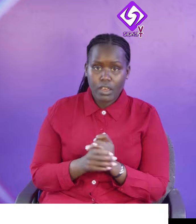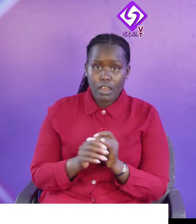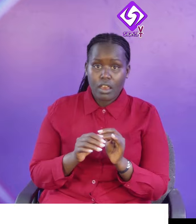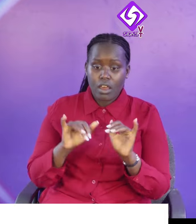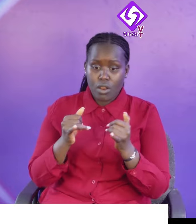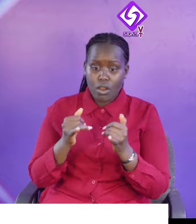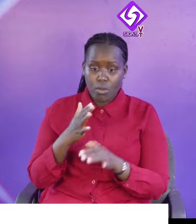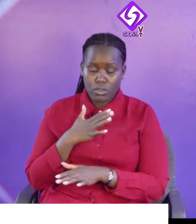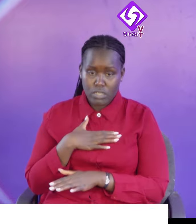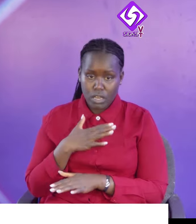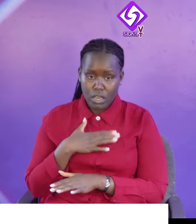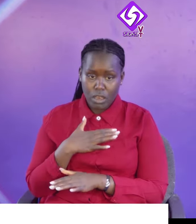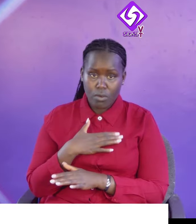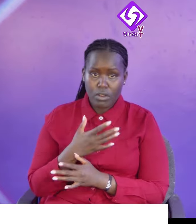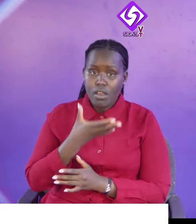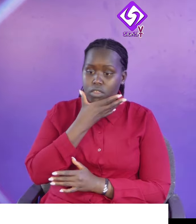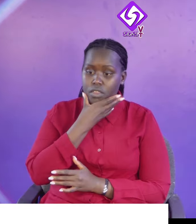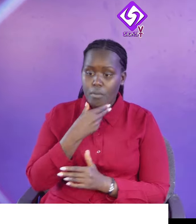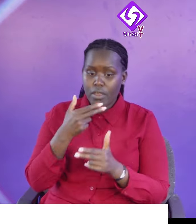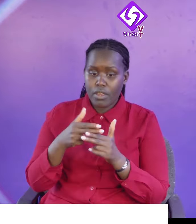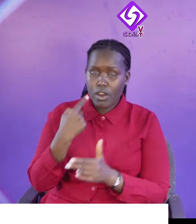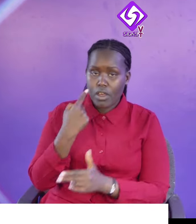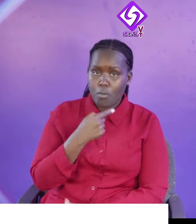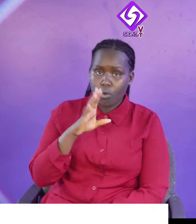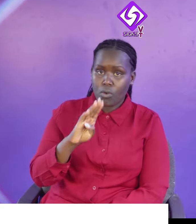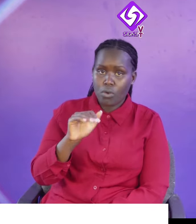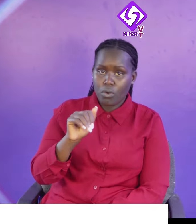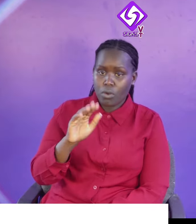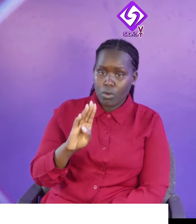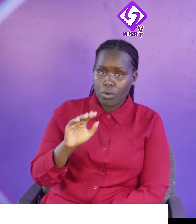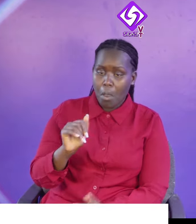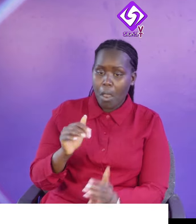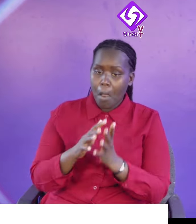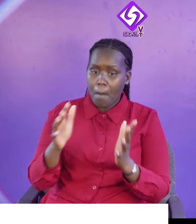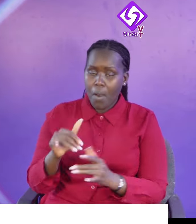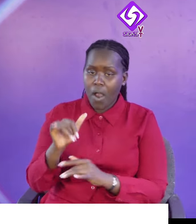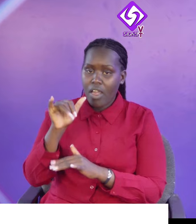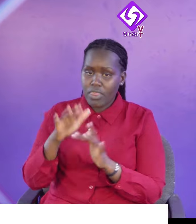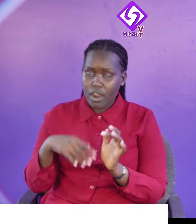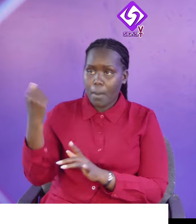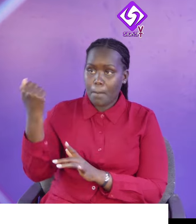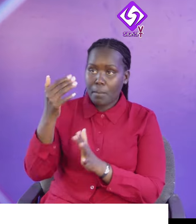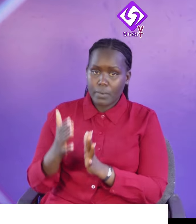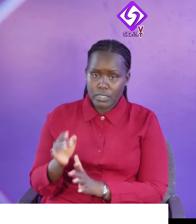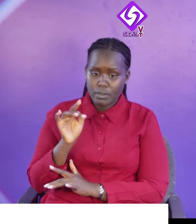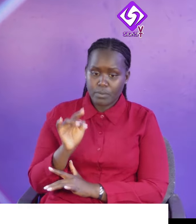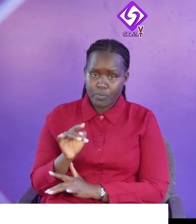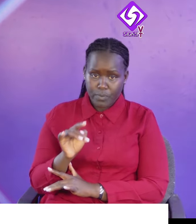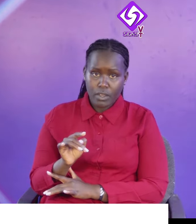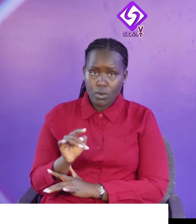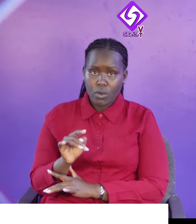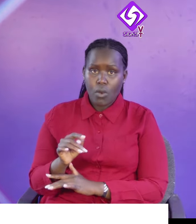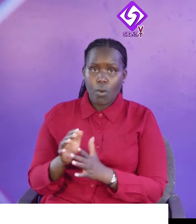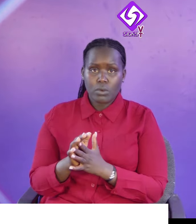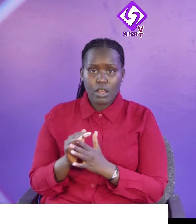news, the man they called Baba, he was more than just a politician. He was a force of